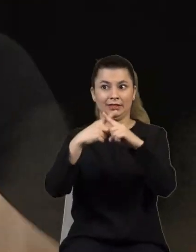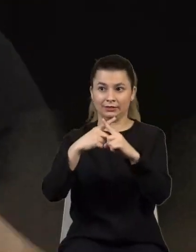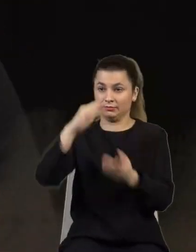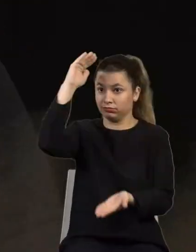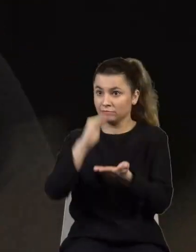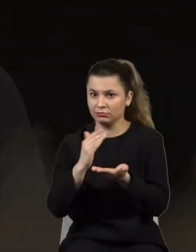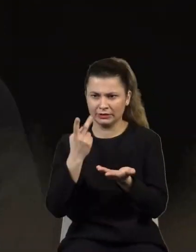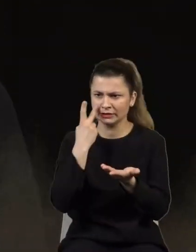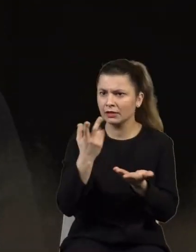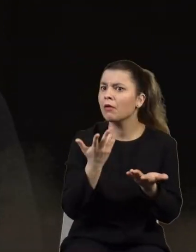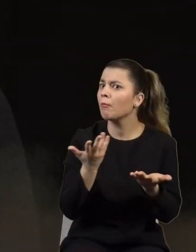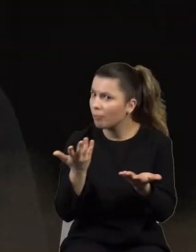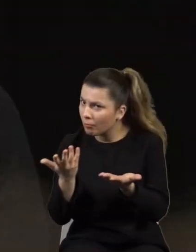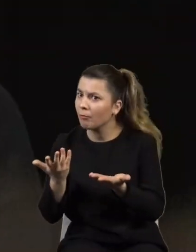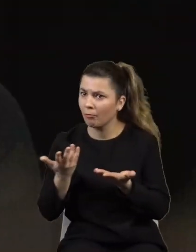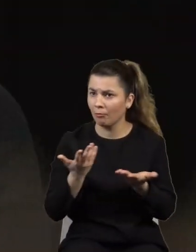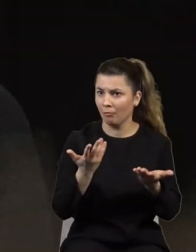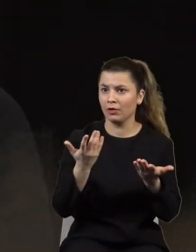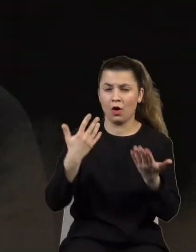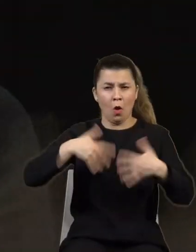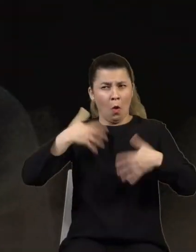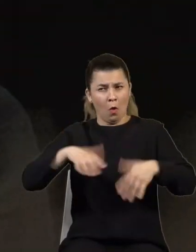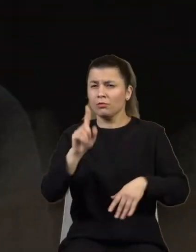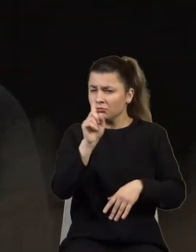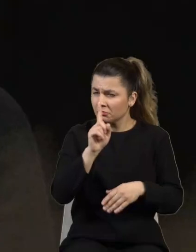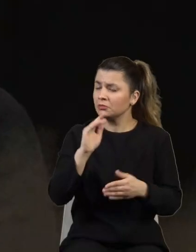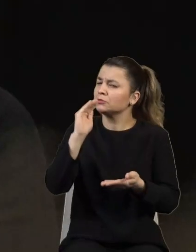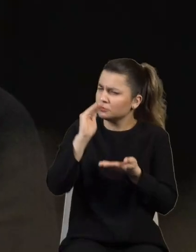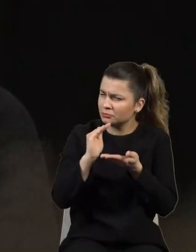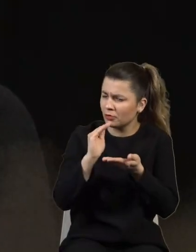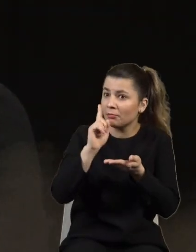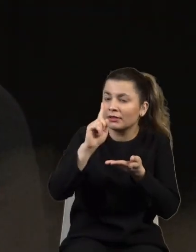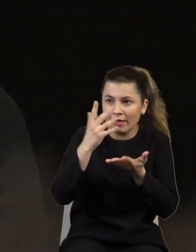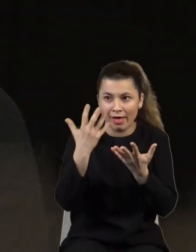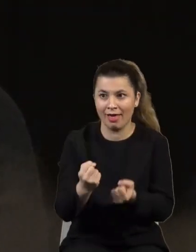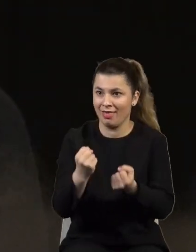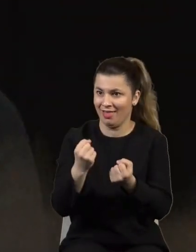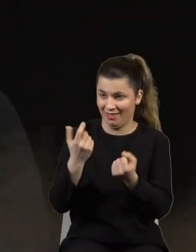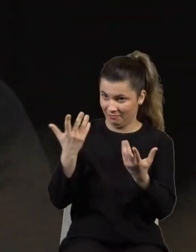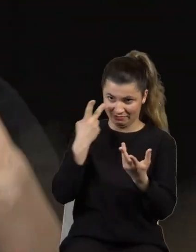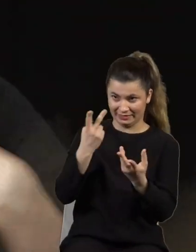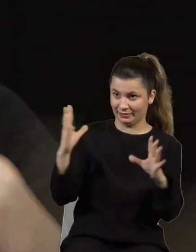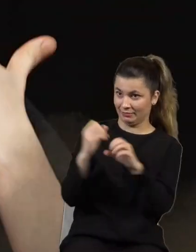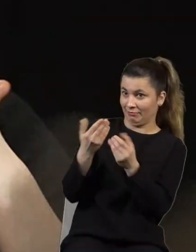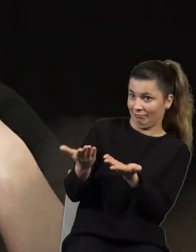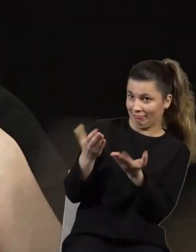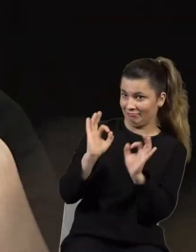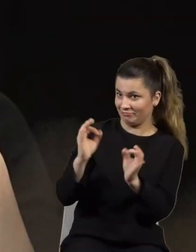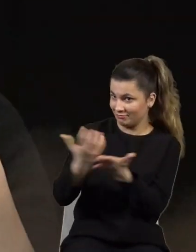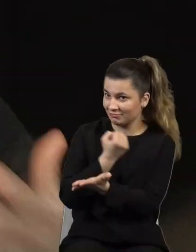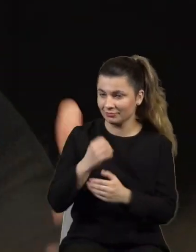the not so good site, was the M4 line, the metro line in Budapest, where we saw that there was already a very